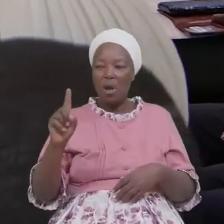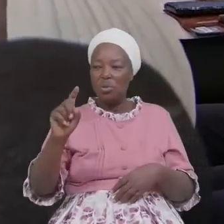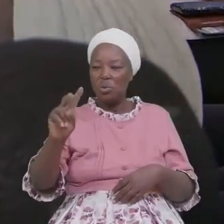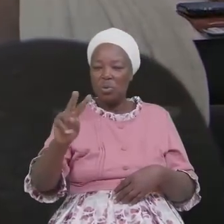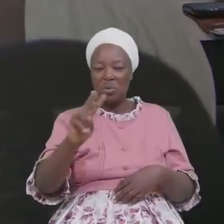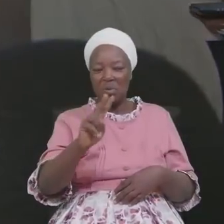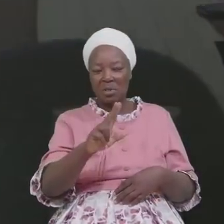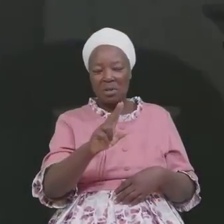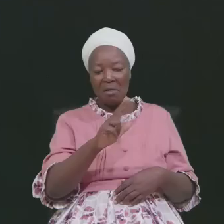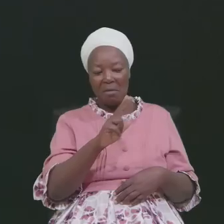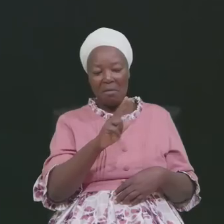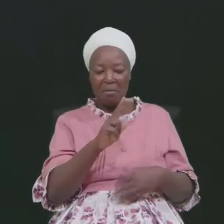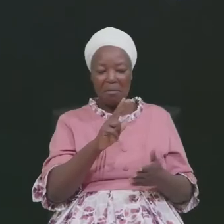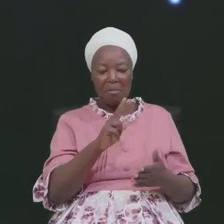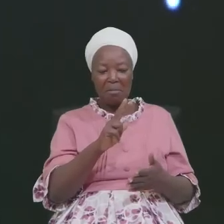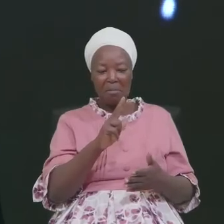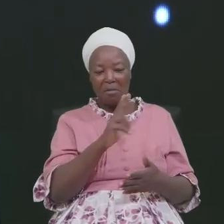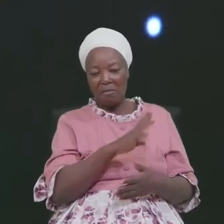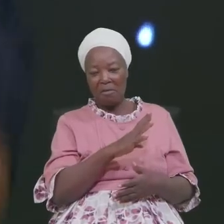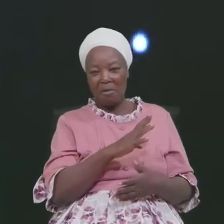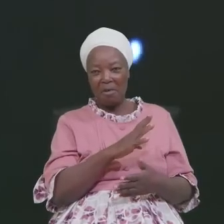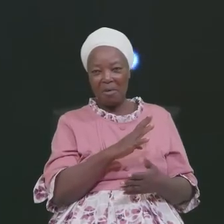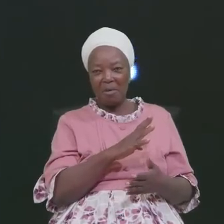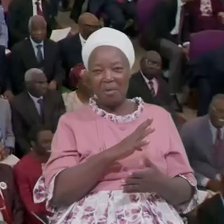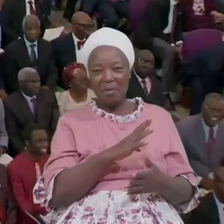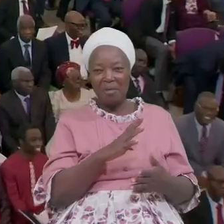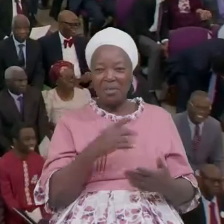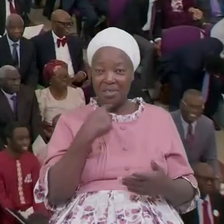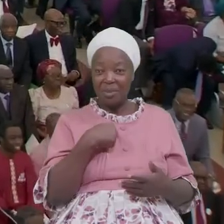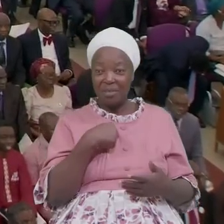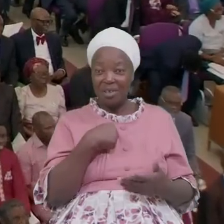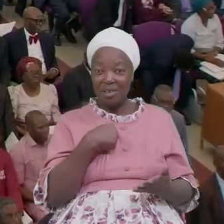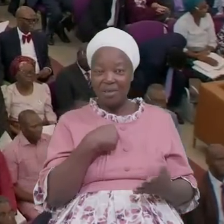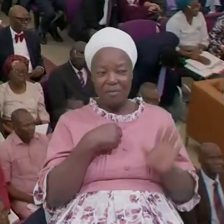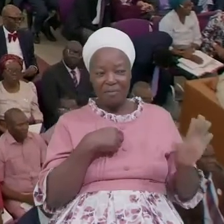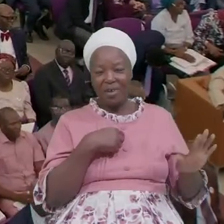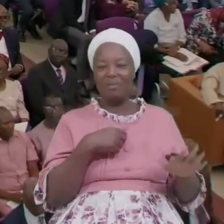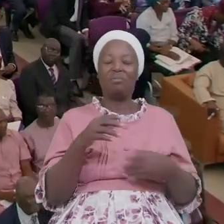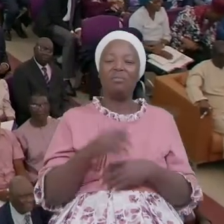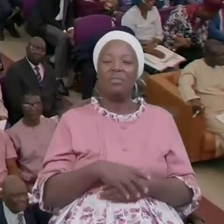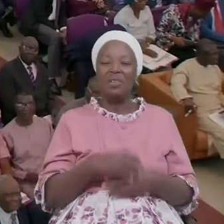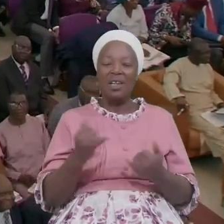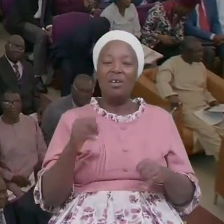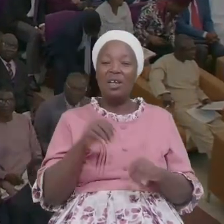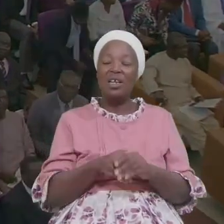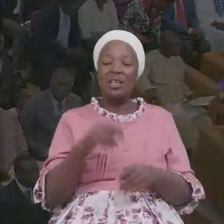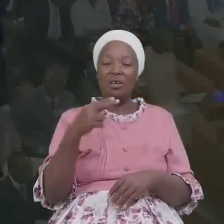1, 2, 3, 4. Tell me. In hall one,